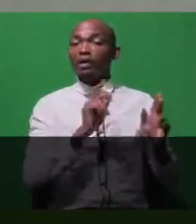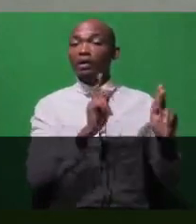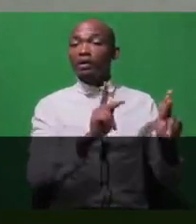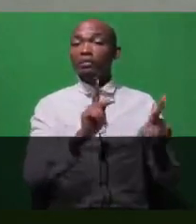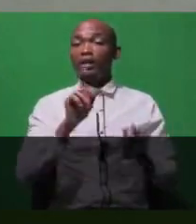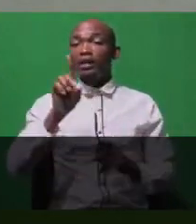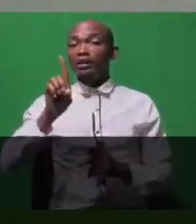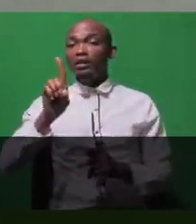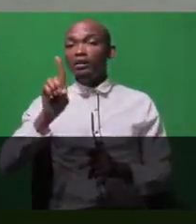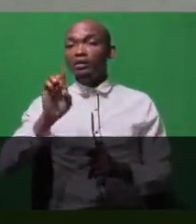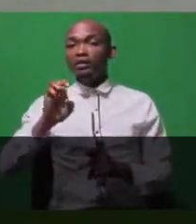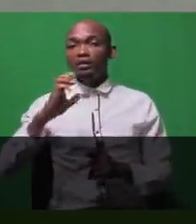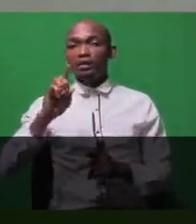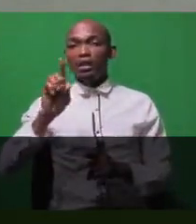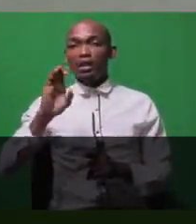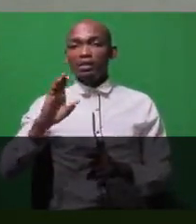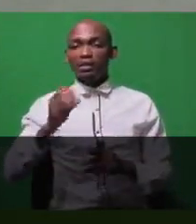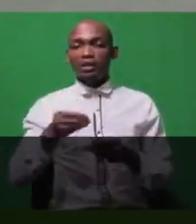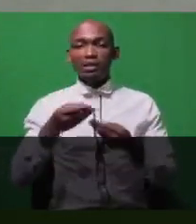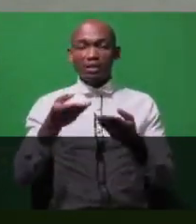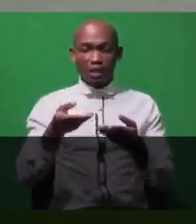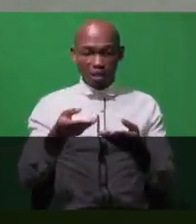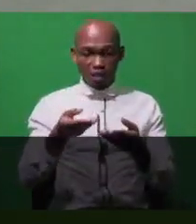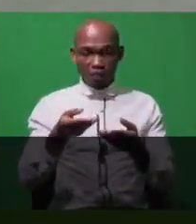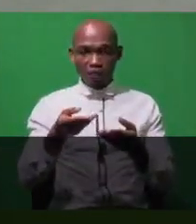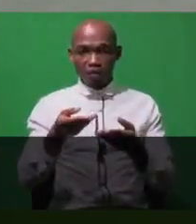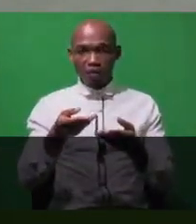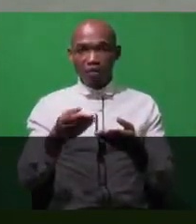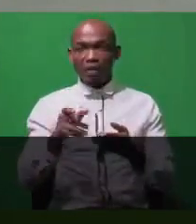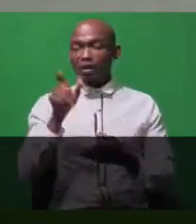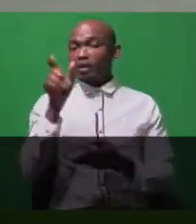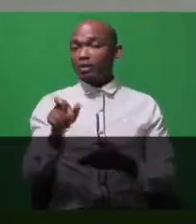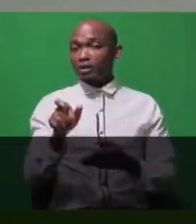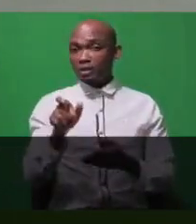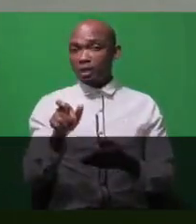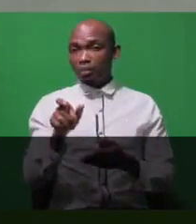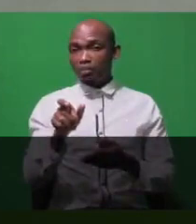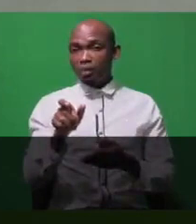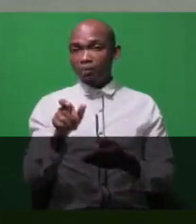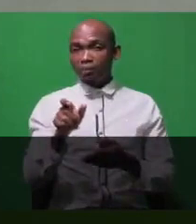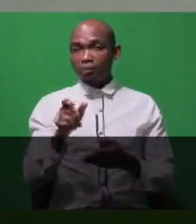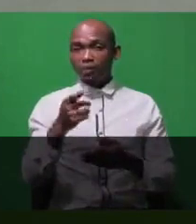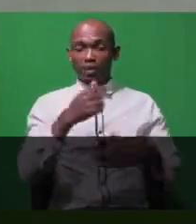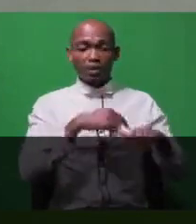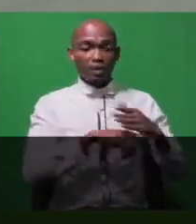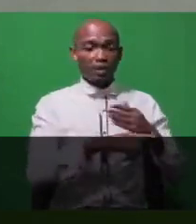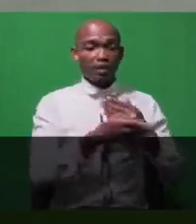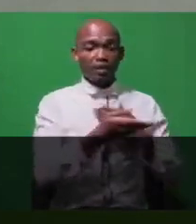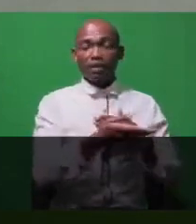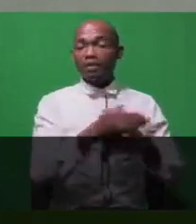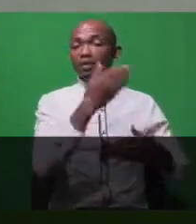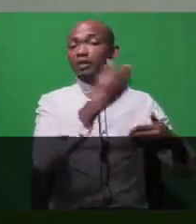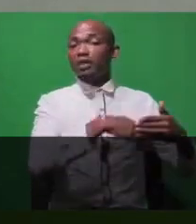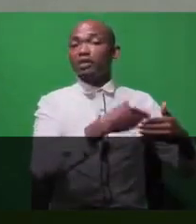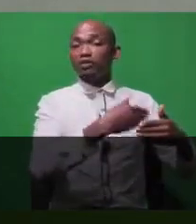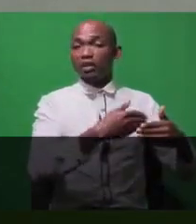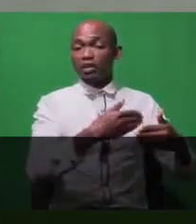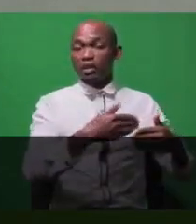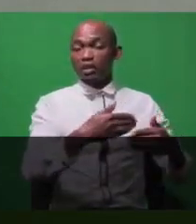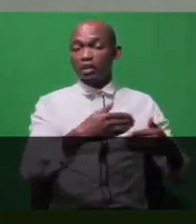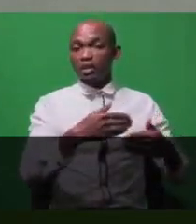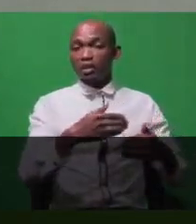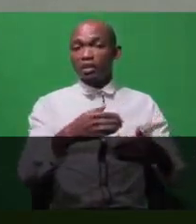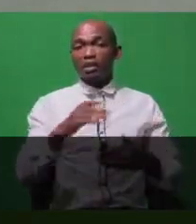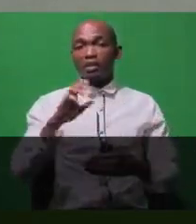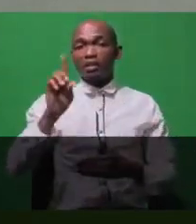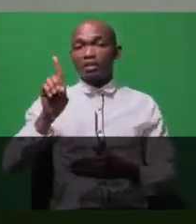trader or customer when buy good on credit is known as a trade discount.